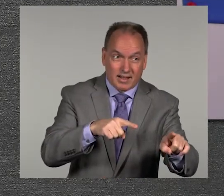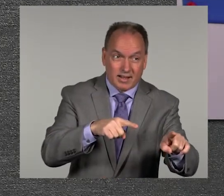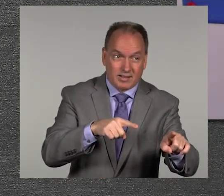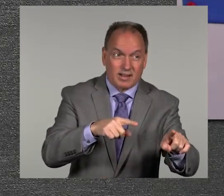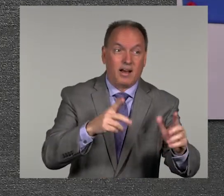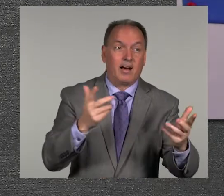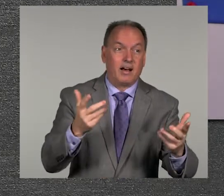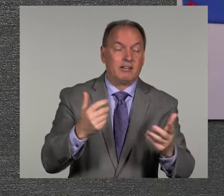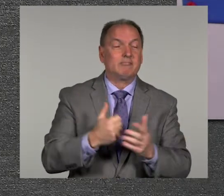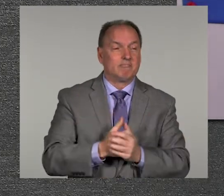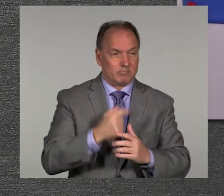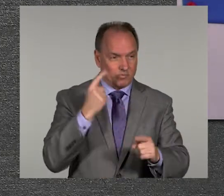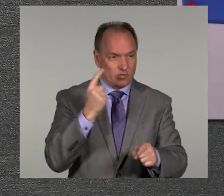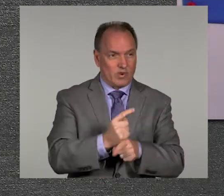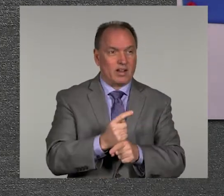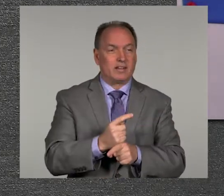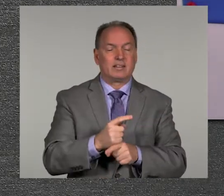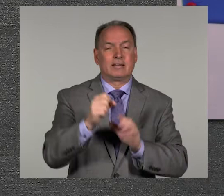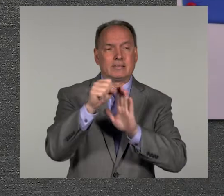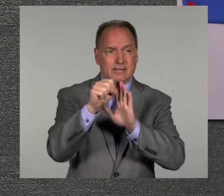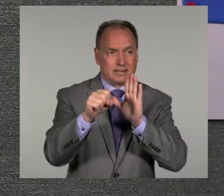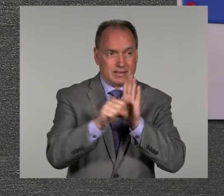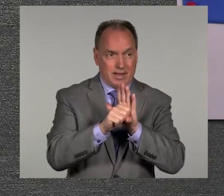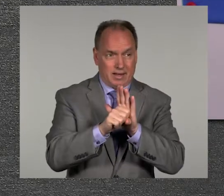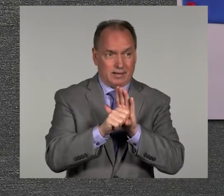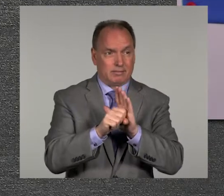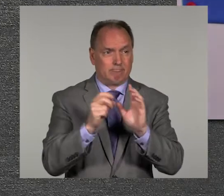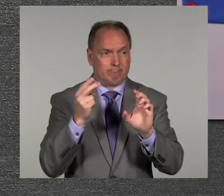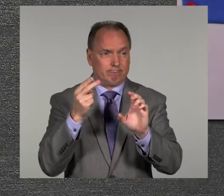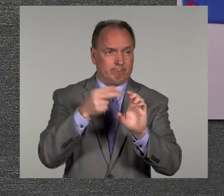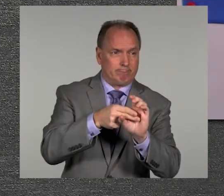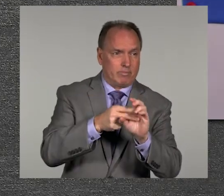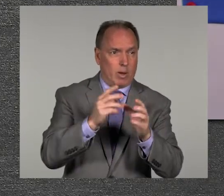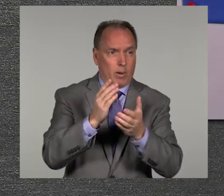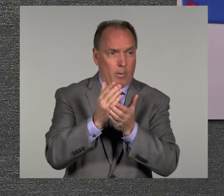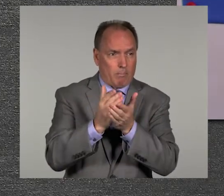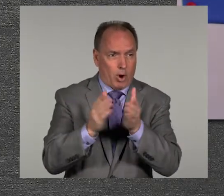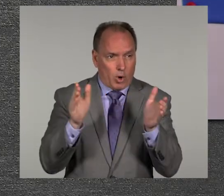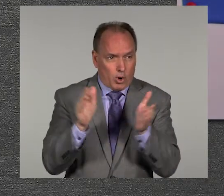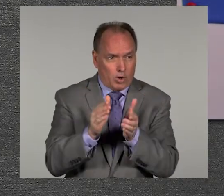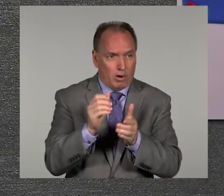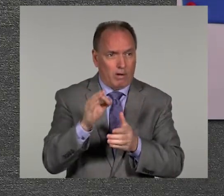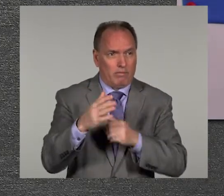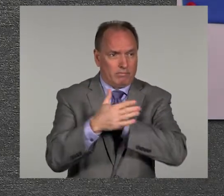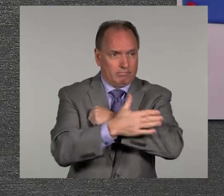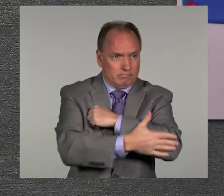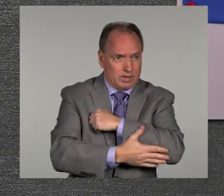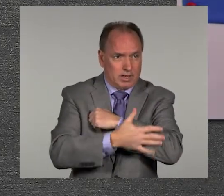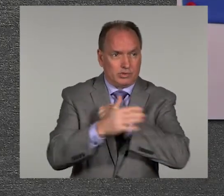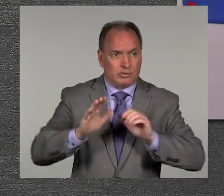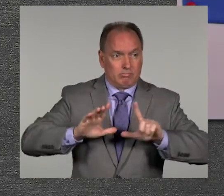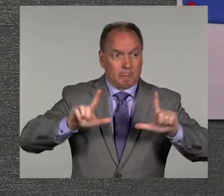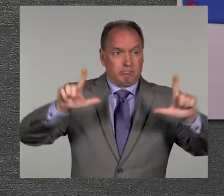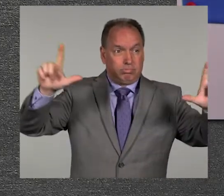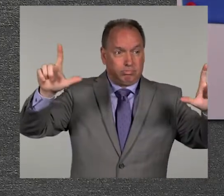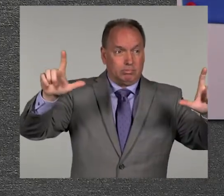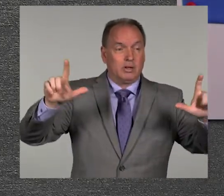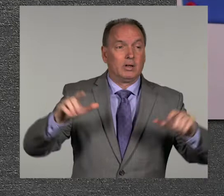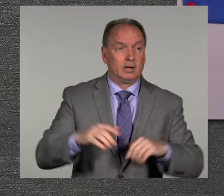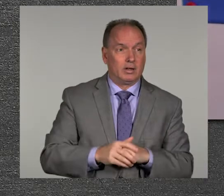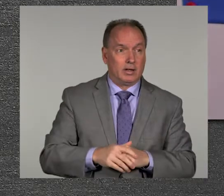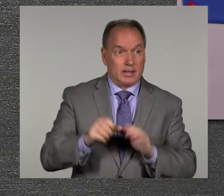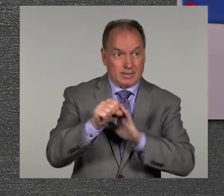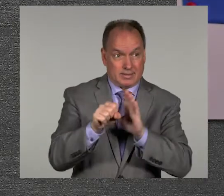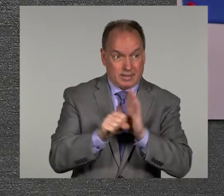5, 4, 3, 2, 1, 0. Right. So a state is a part of a country. And the state that we live in